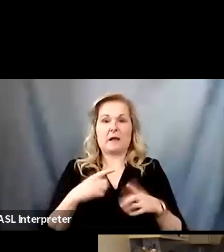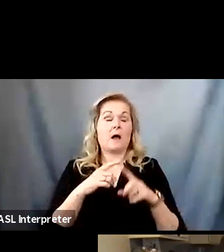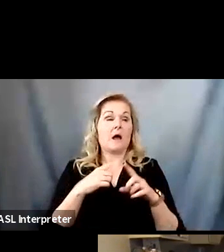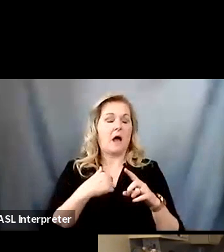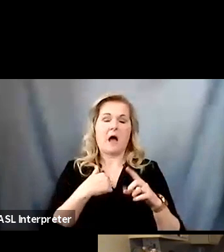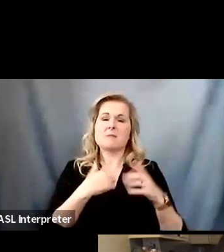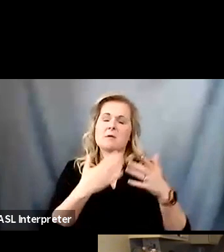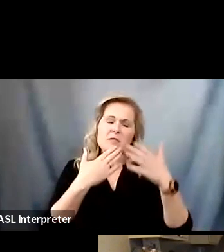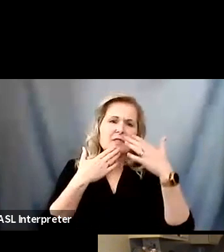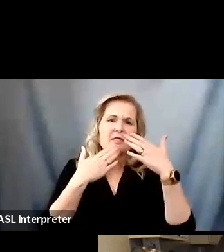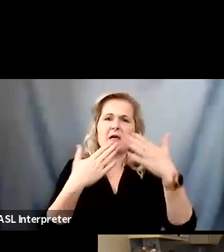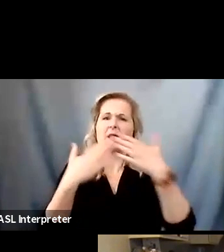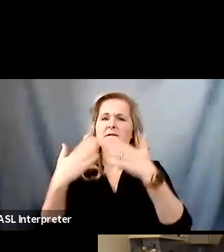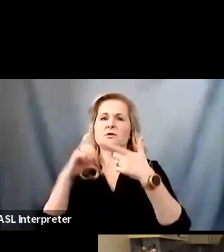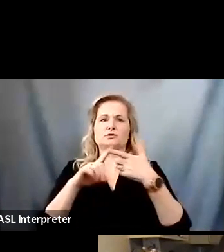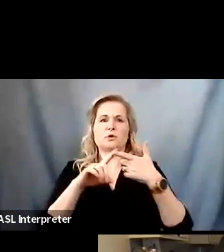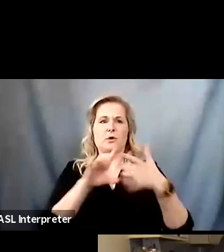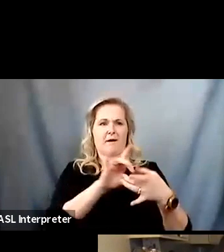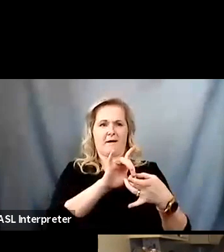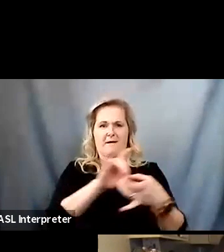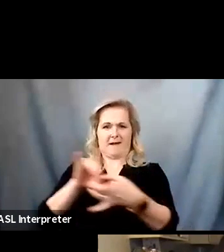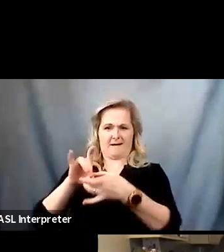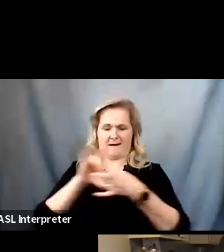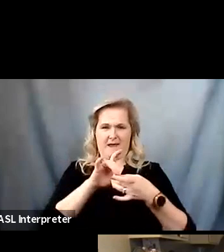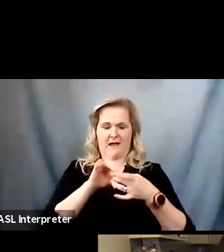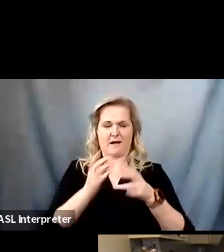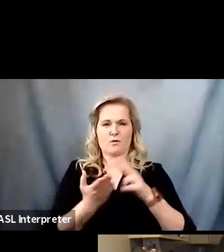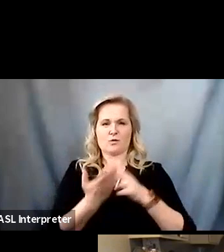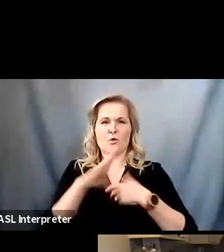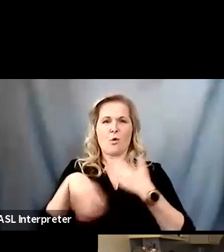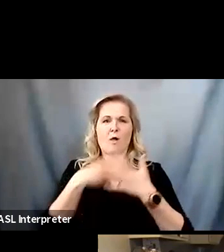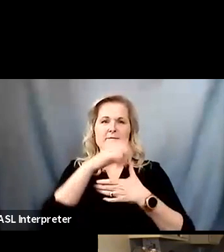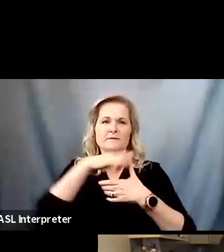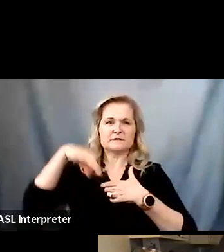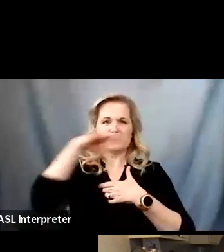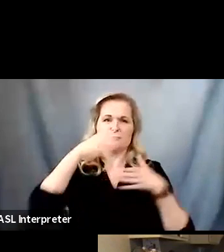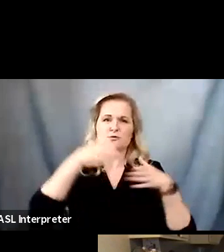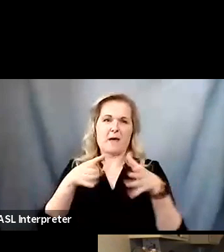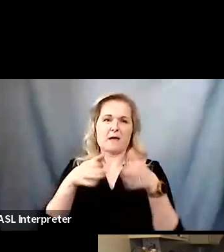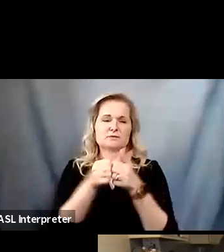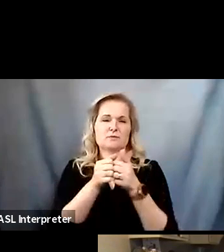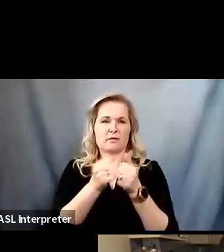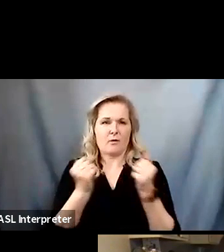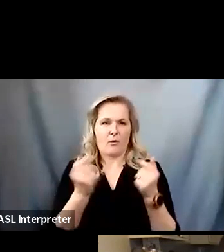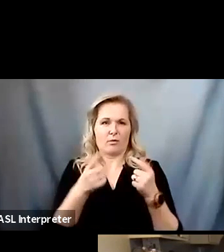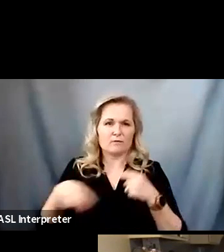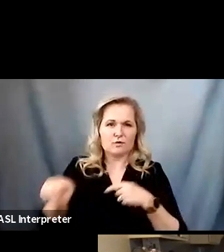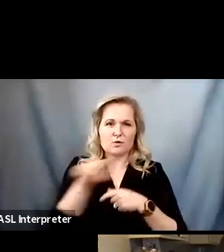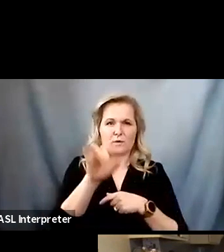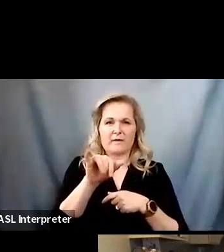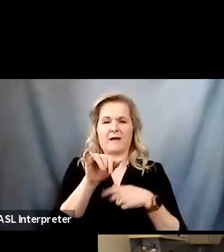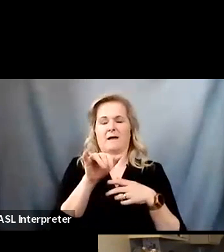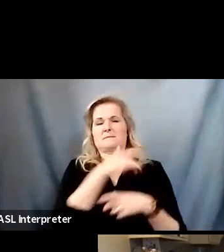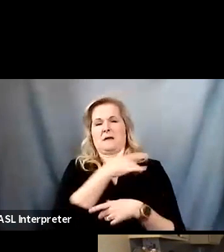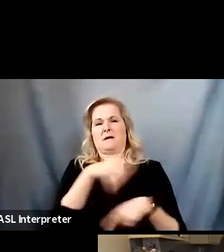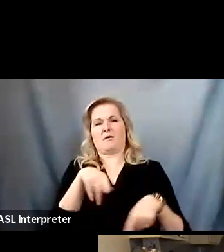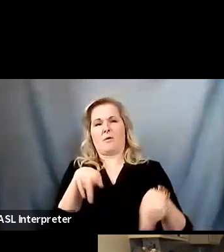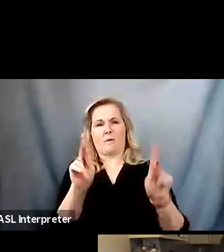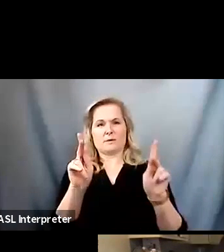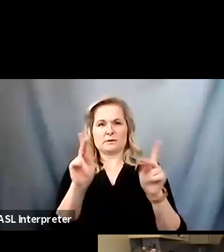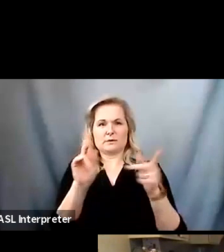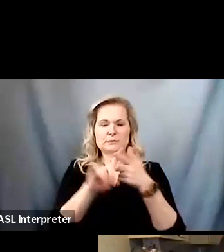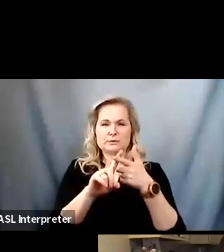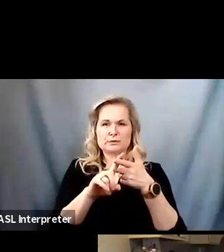connect across these virtual pathways with everybody here, because it really is an opportunity to just